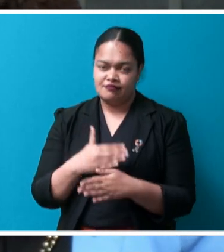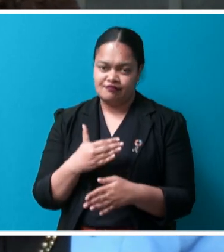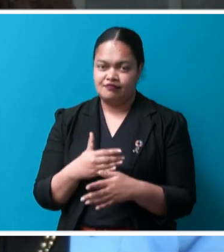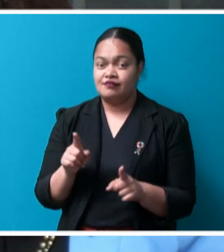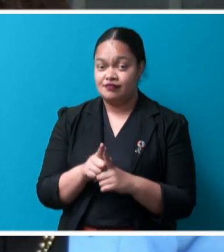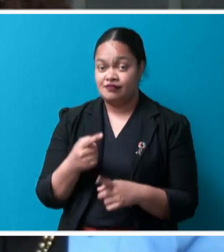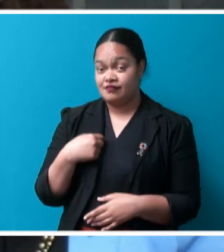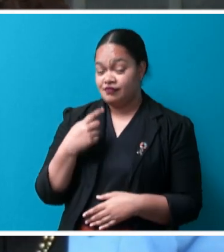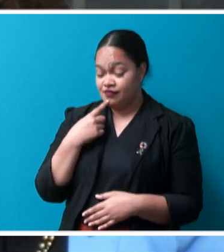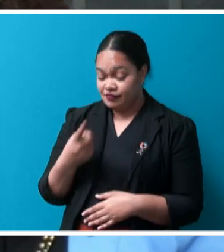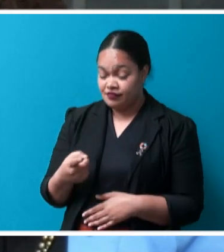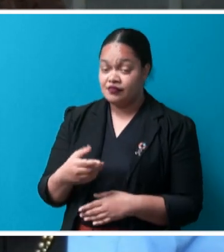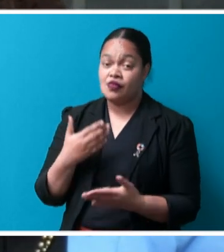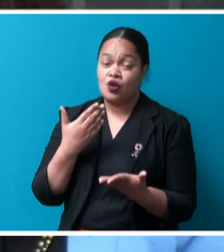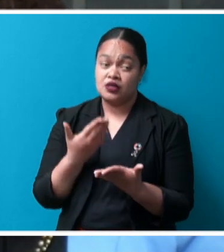in terms of